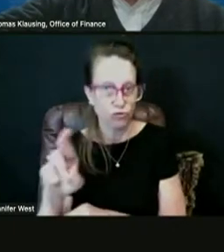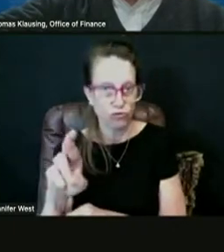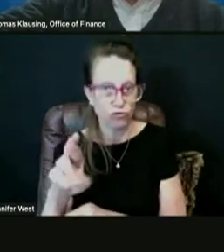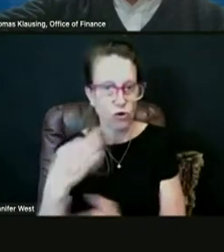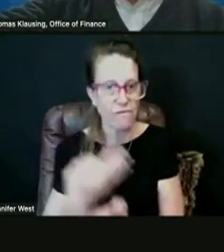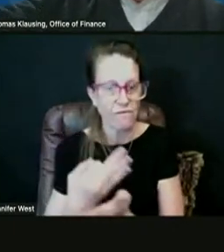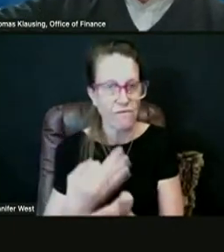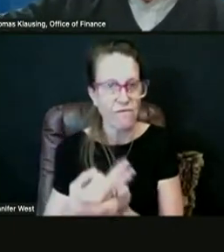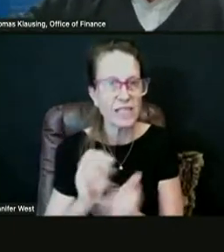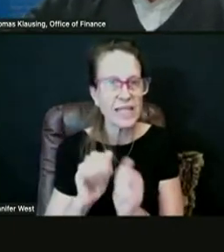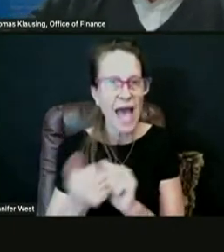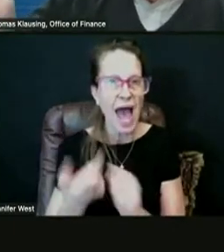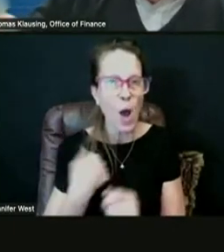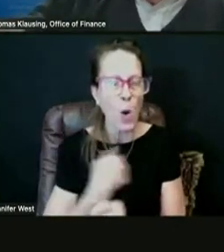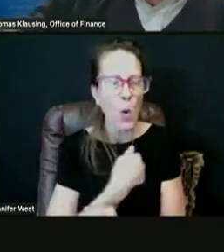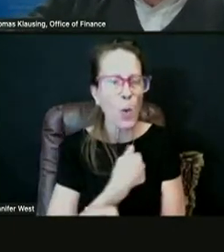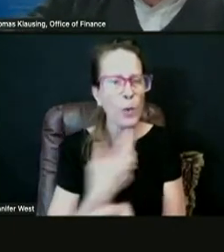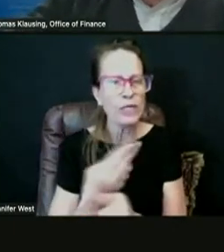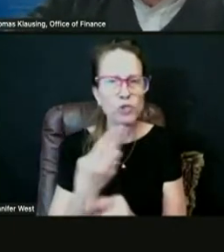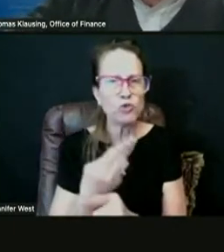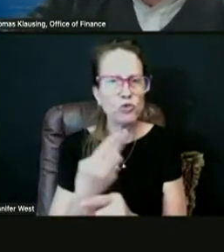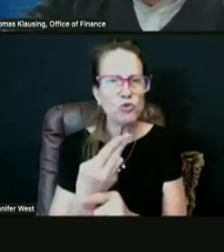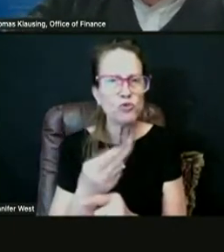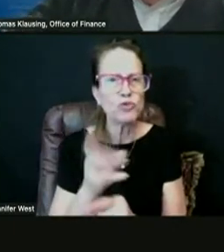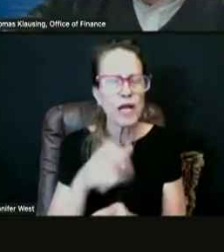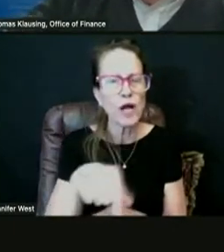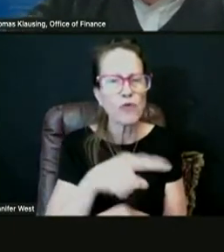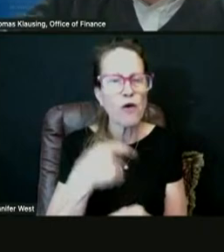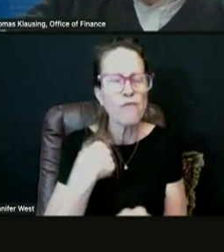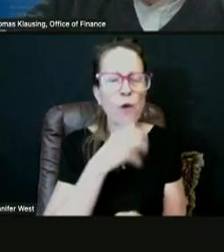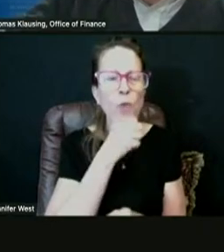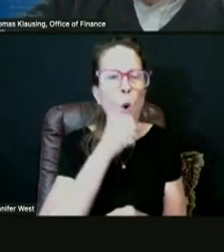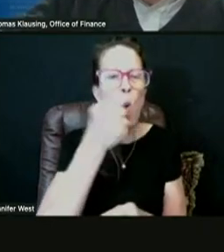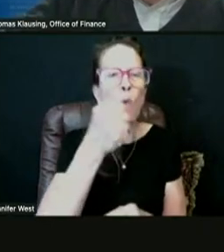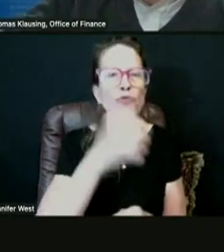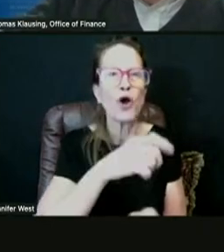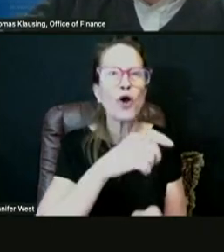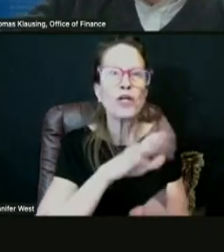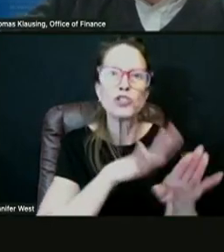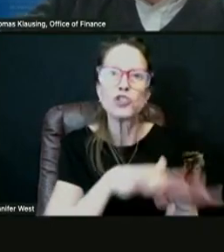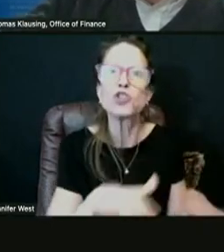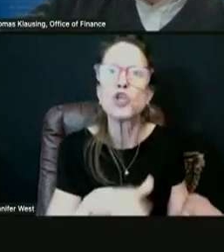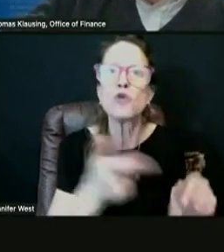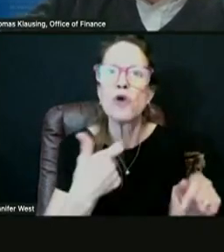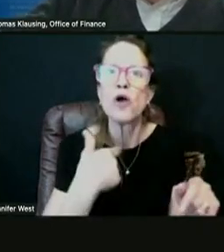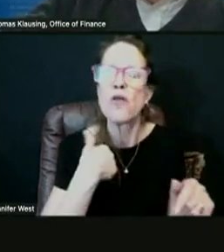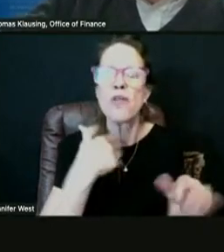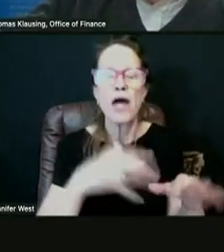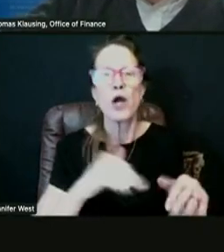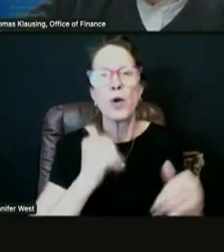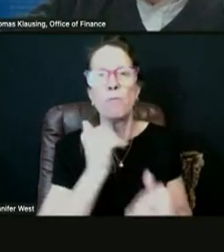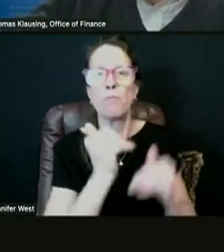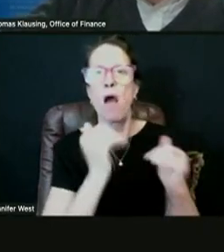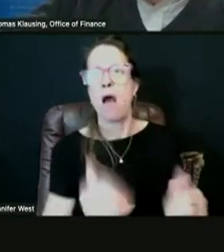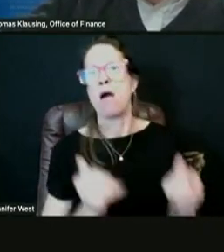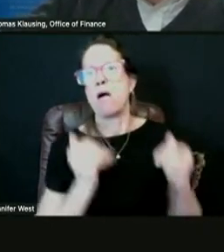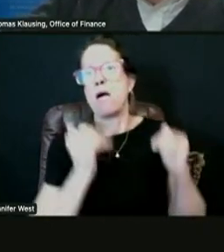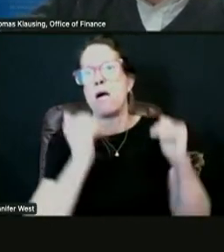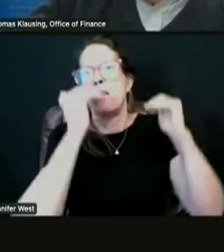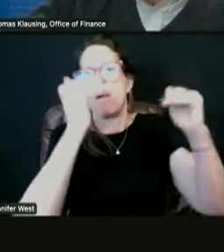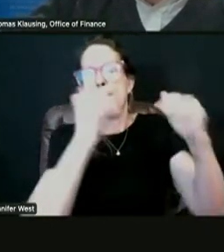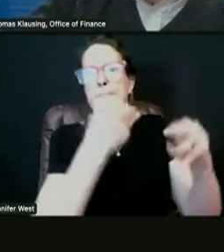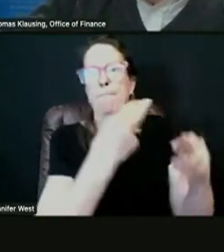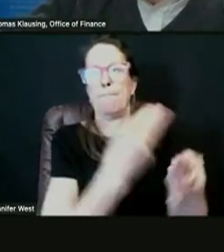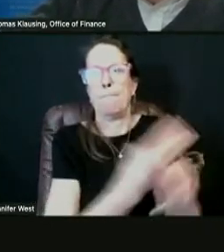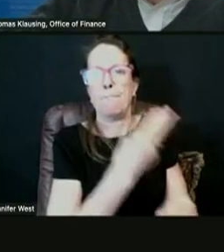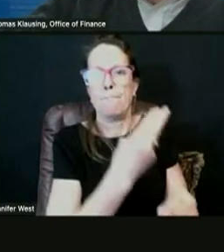using that, especially for some of our older kids who are taking some upper level math, and there's still some